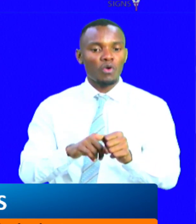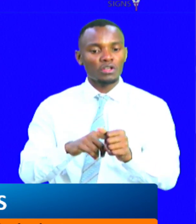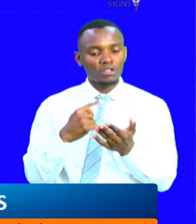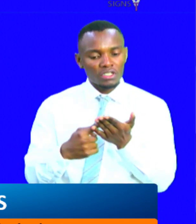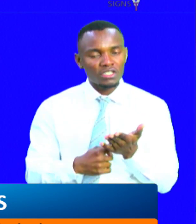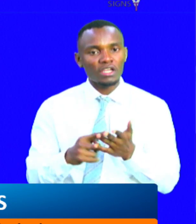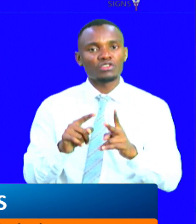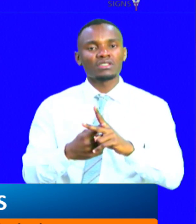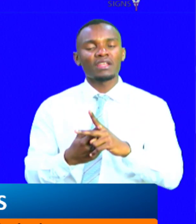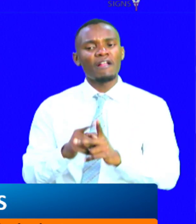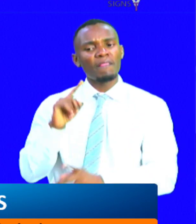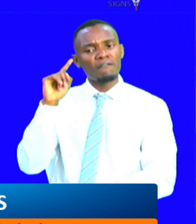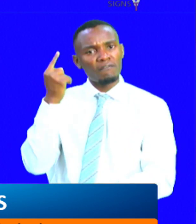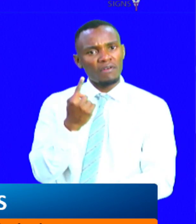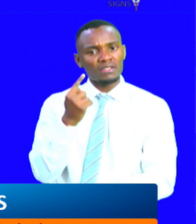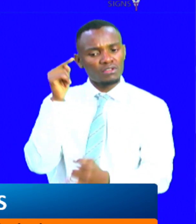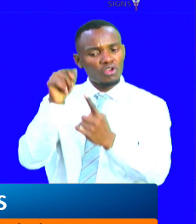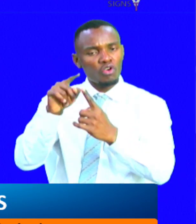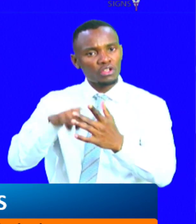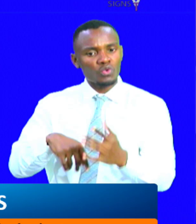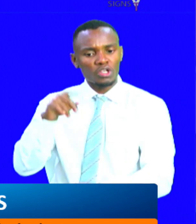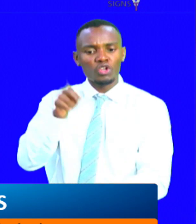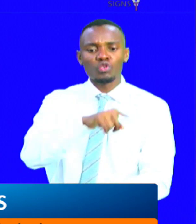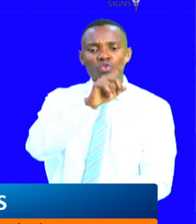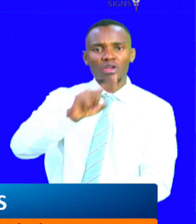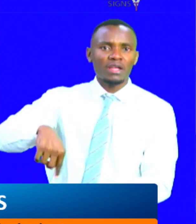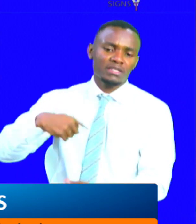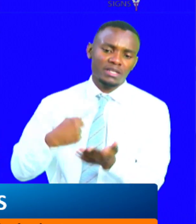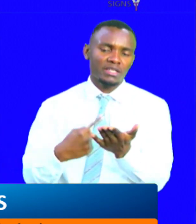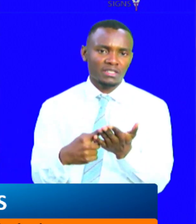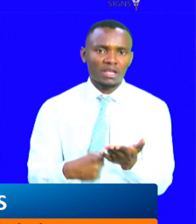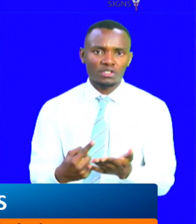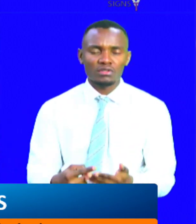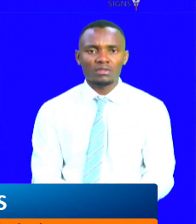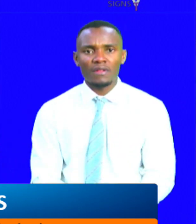first agenda should be actually to terminate the talks.